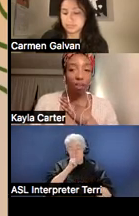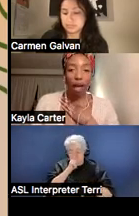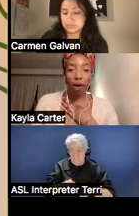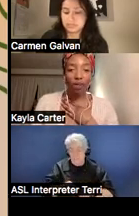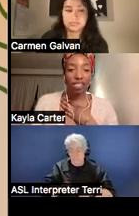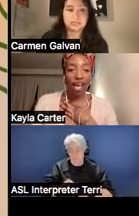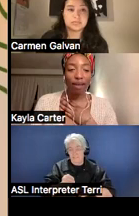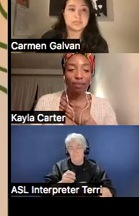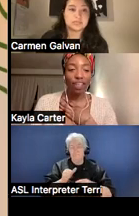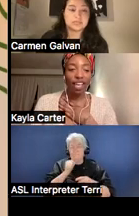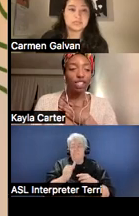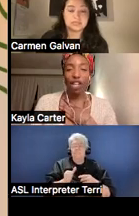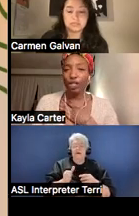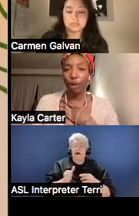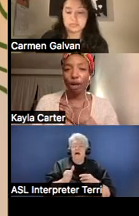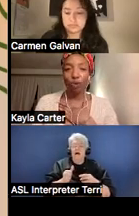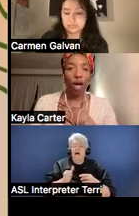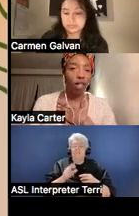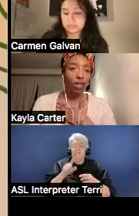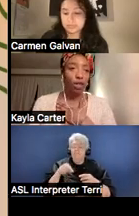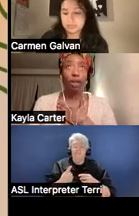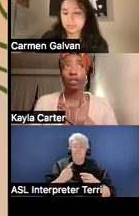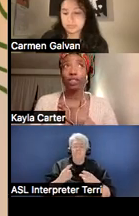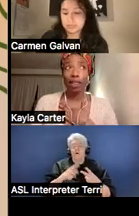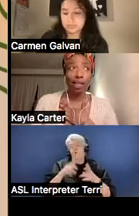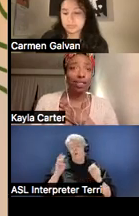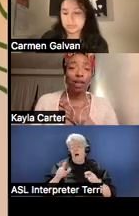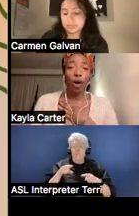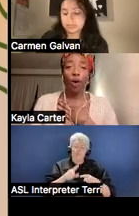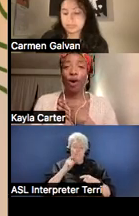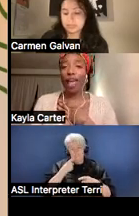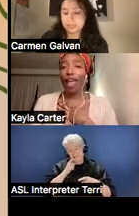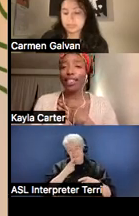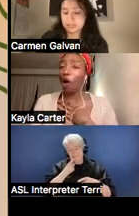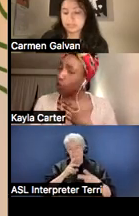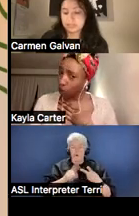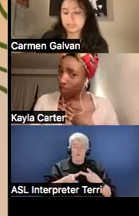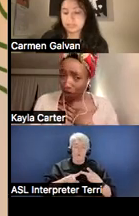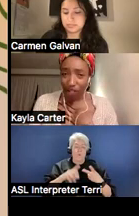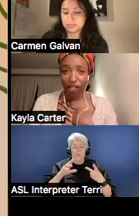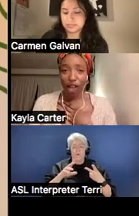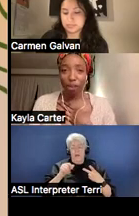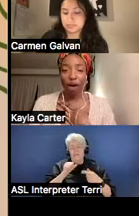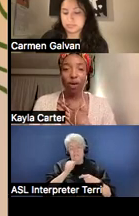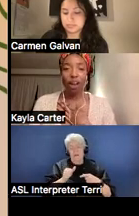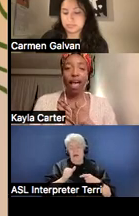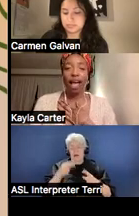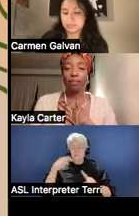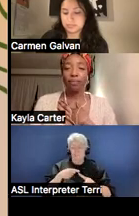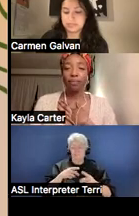not about, it's not just about, well, you're being jealous, or, and it's also definitely not